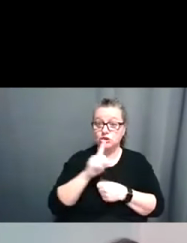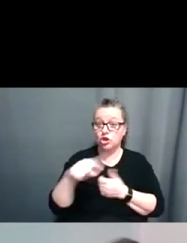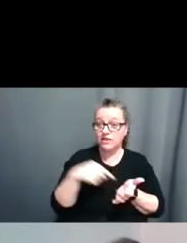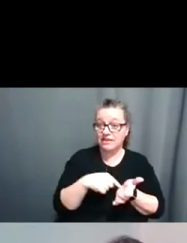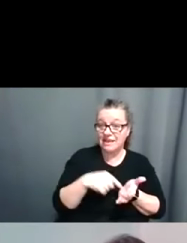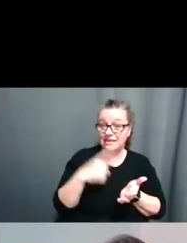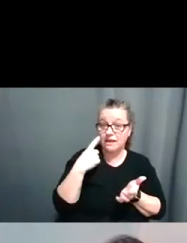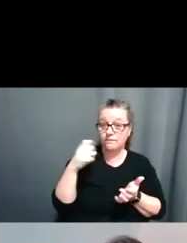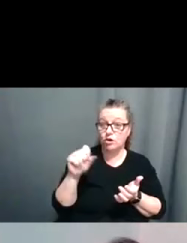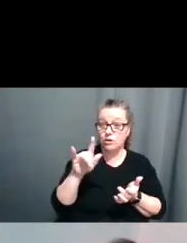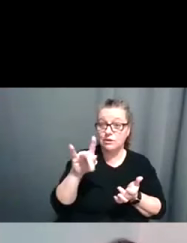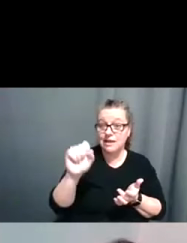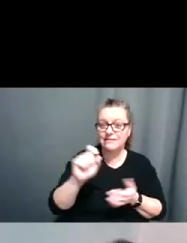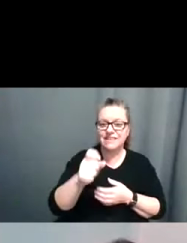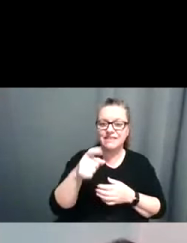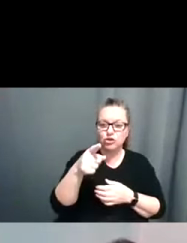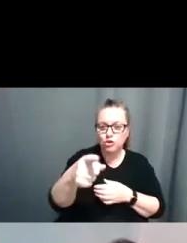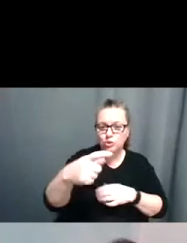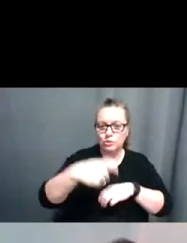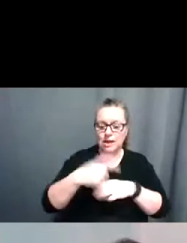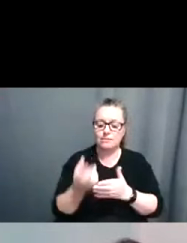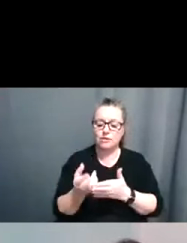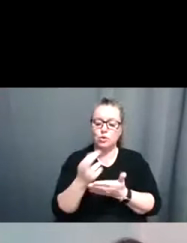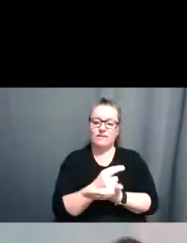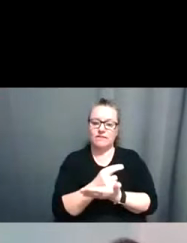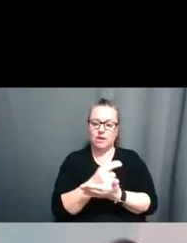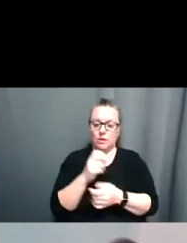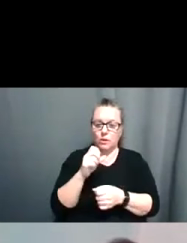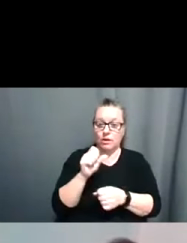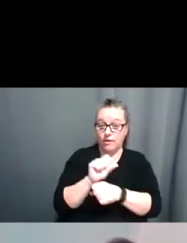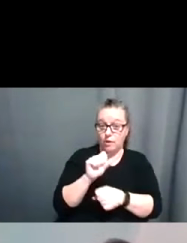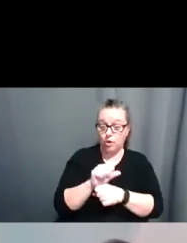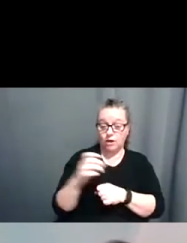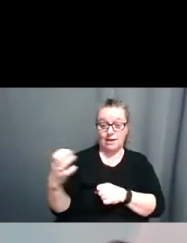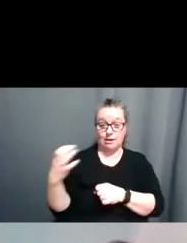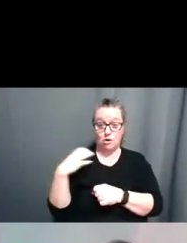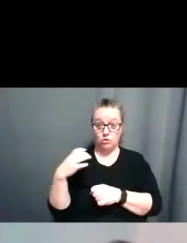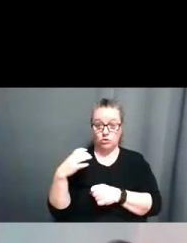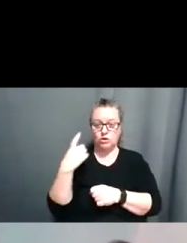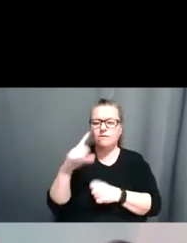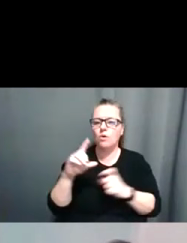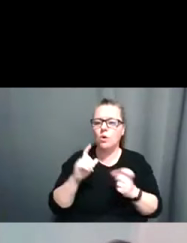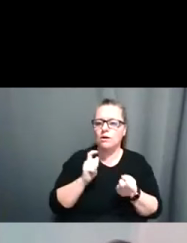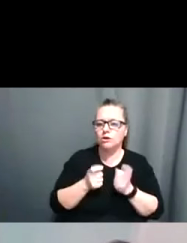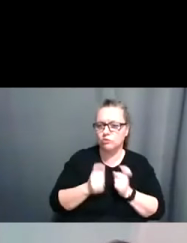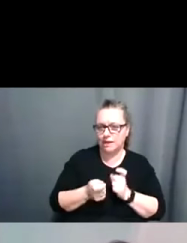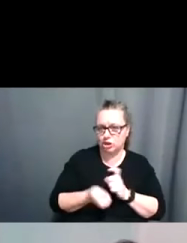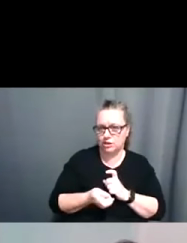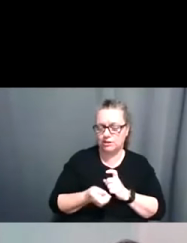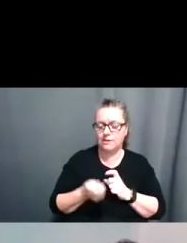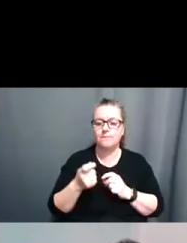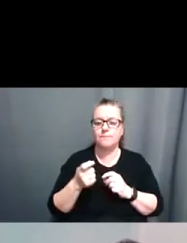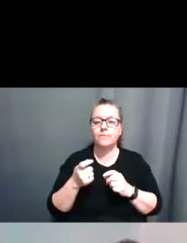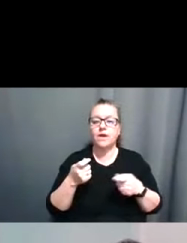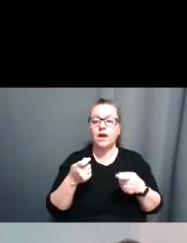those slides gives you time to review the work and coach folks on any corrections that need to be made. Avoiding making